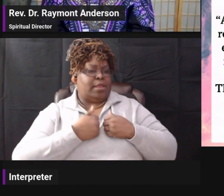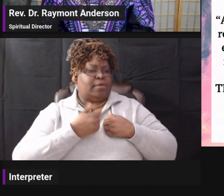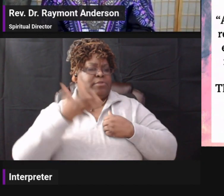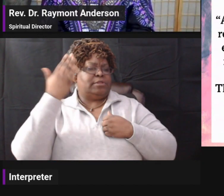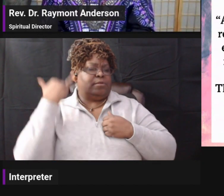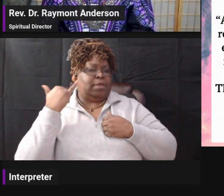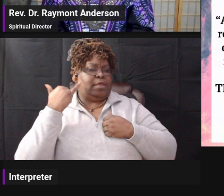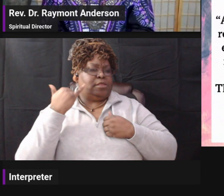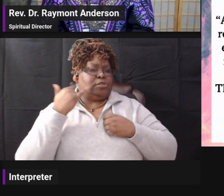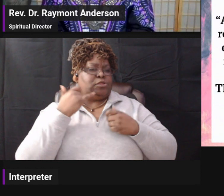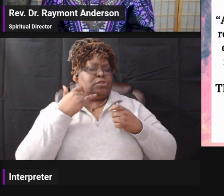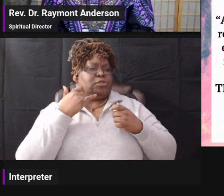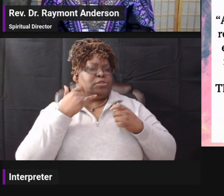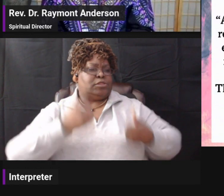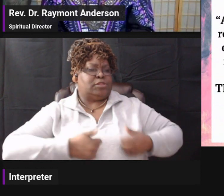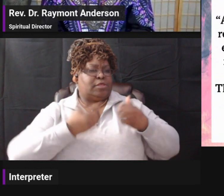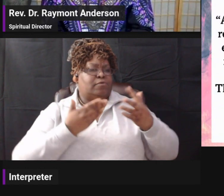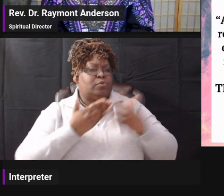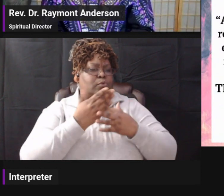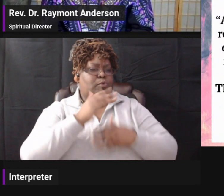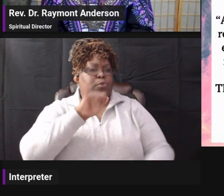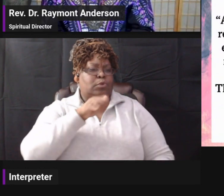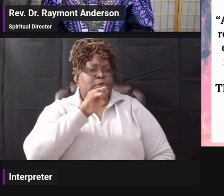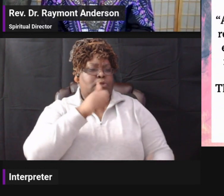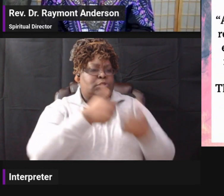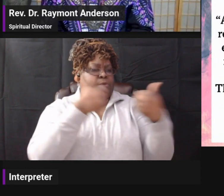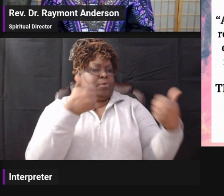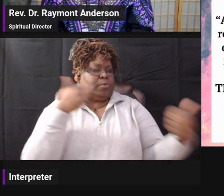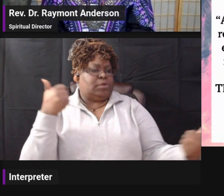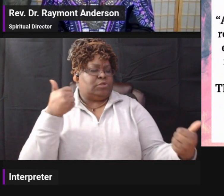have to deal with Jim Crow segregation.